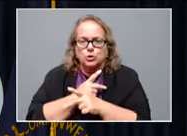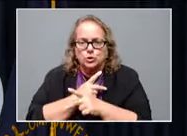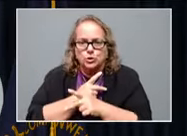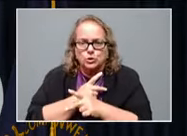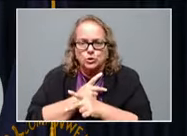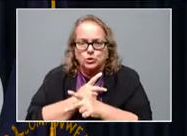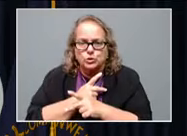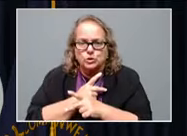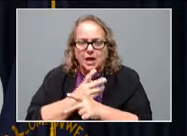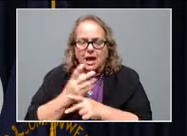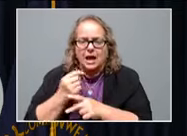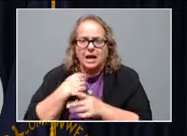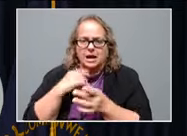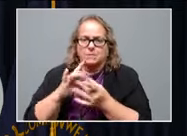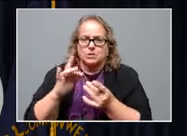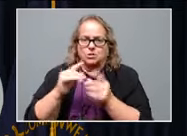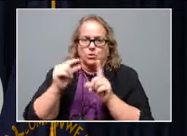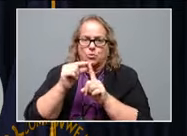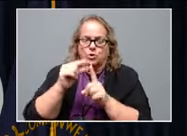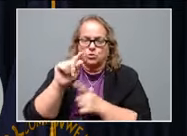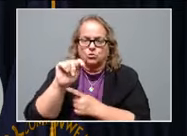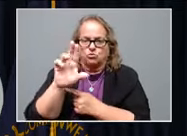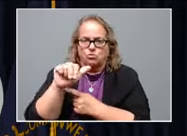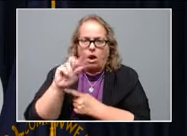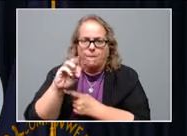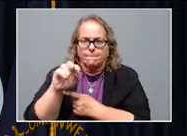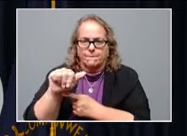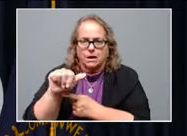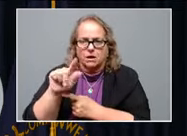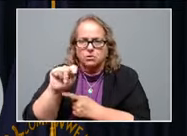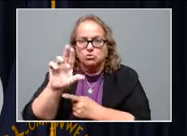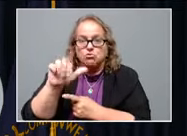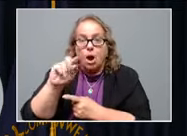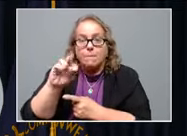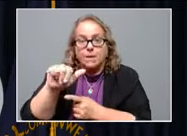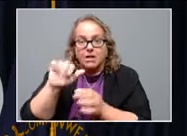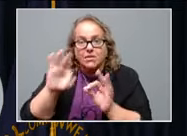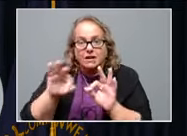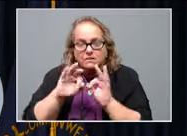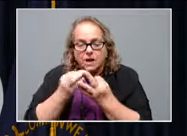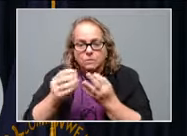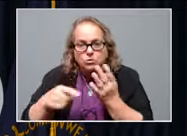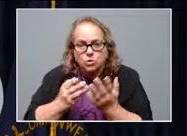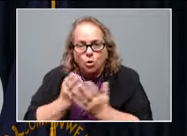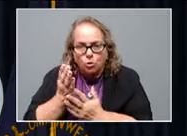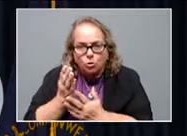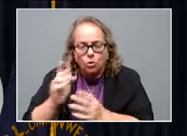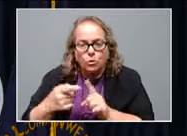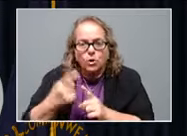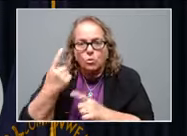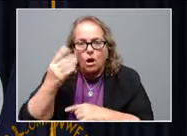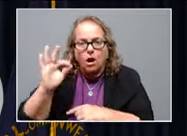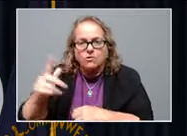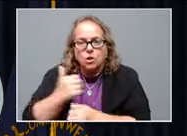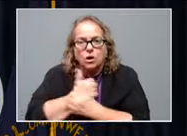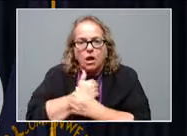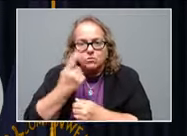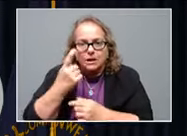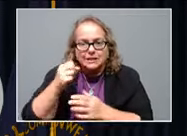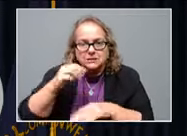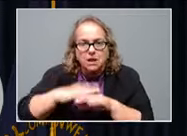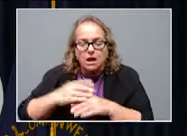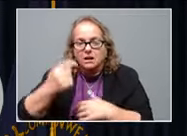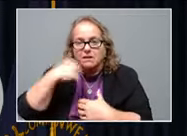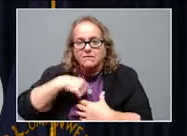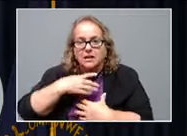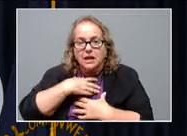the word trauma. Trauma that families go through when one of their loved ones is on a ventilator. But there is real